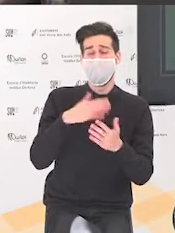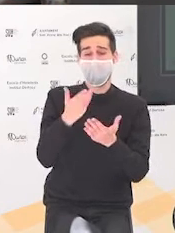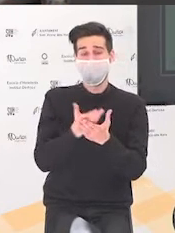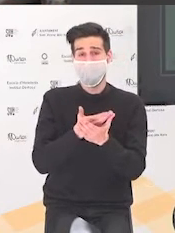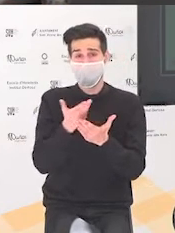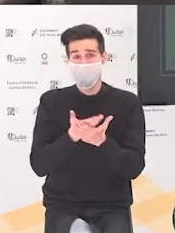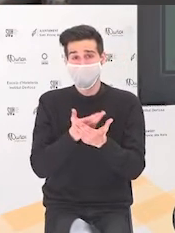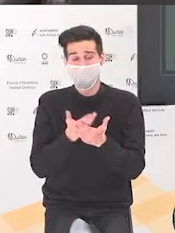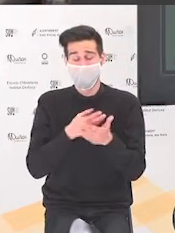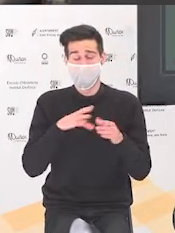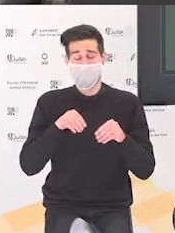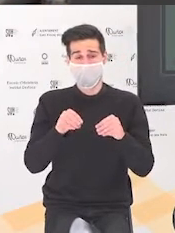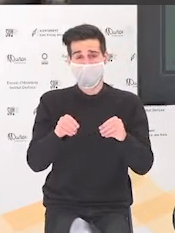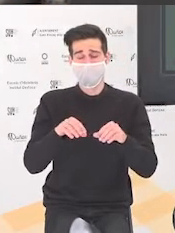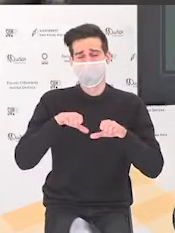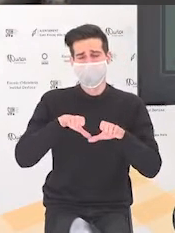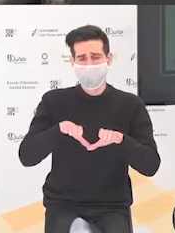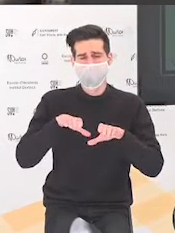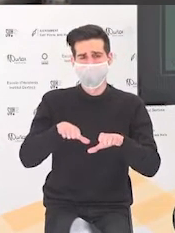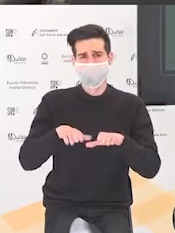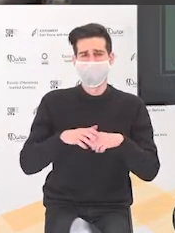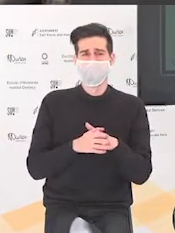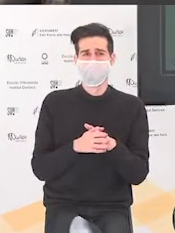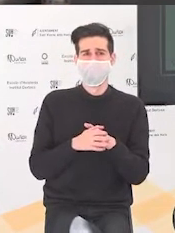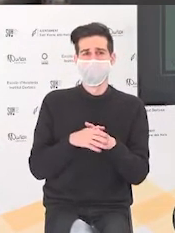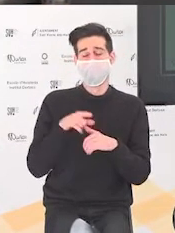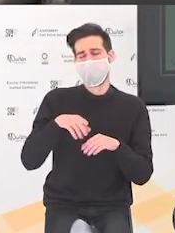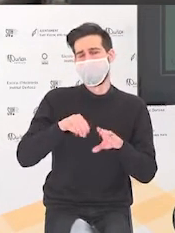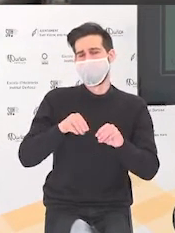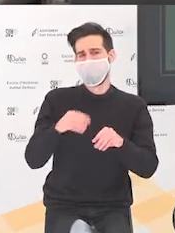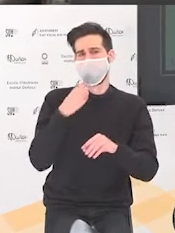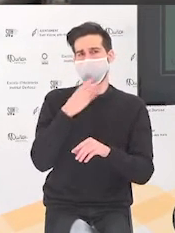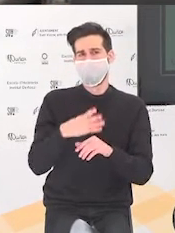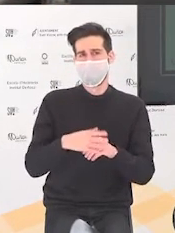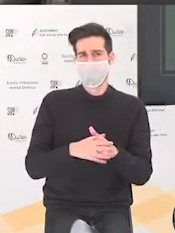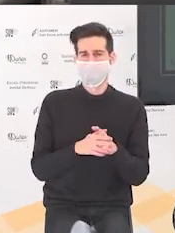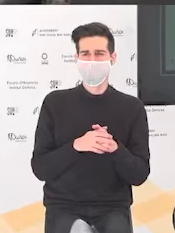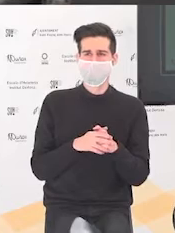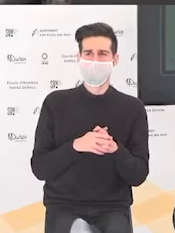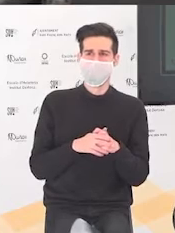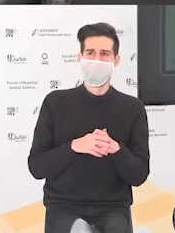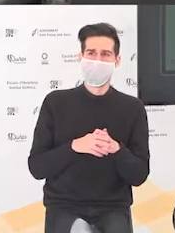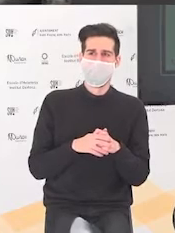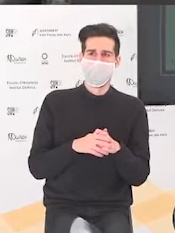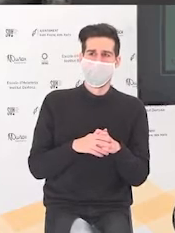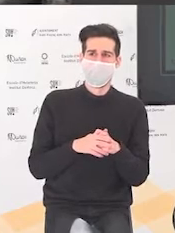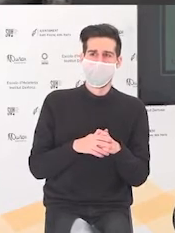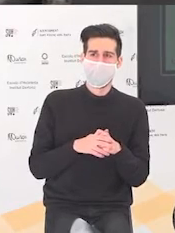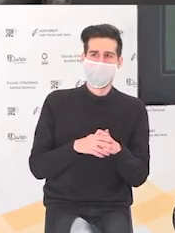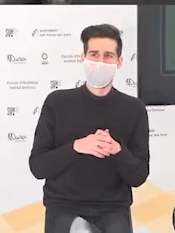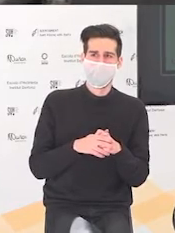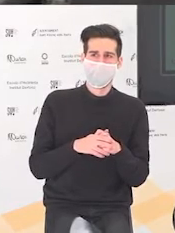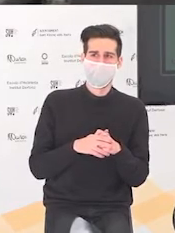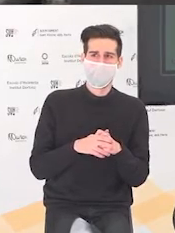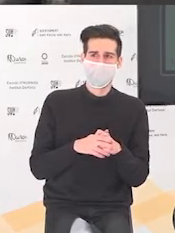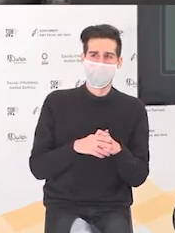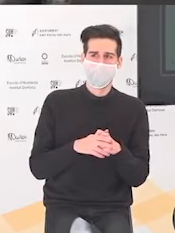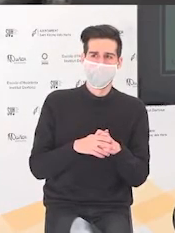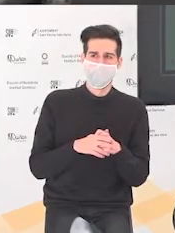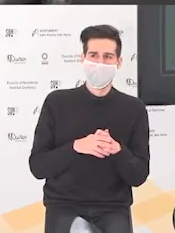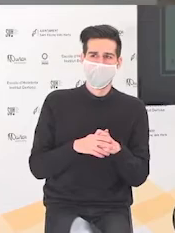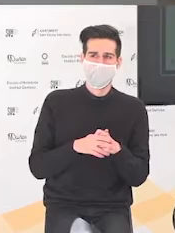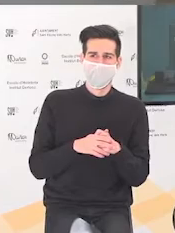you bake shortbread, it works really nicely. Funciona muy bien. I'm going to pipe using a